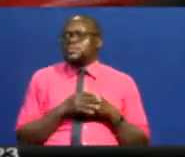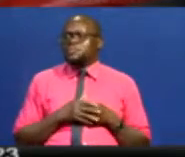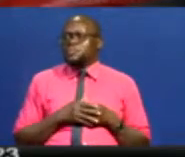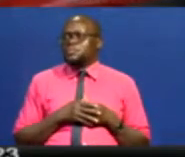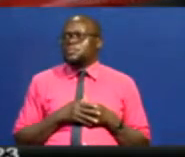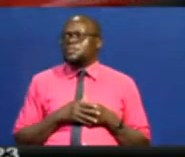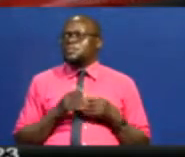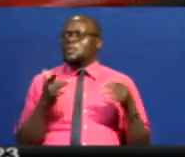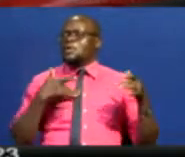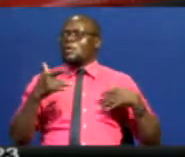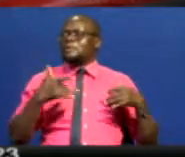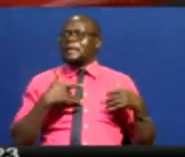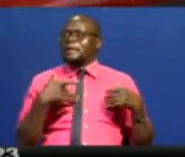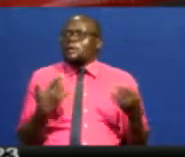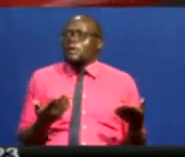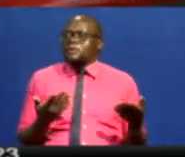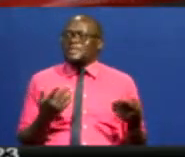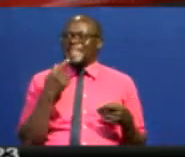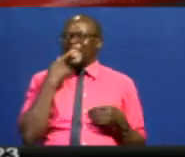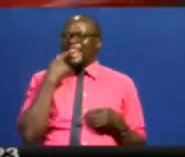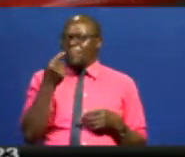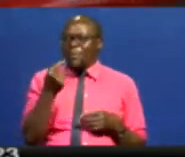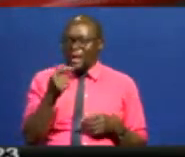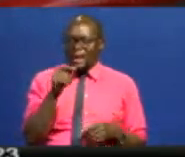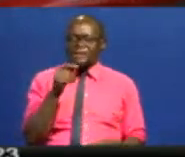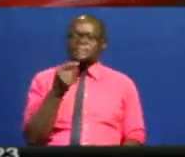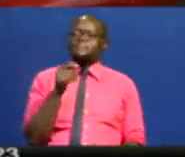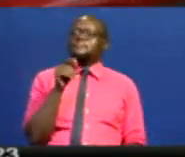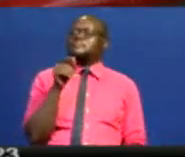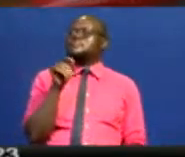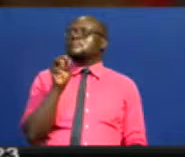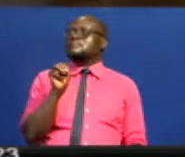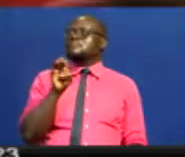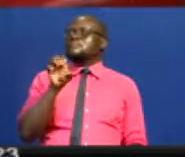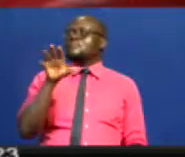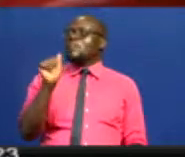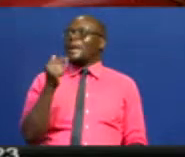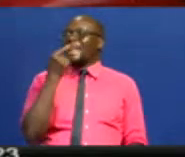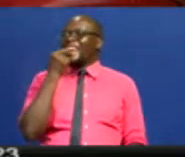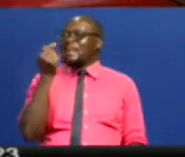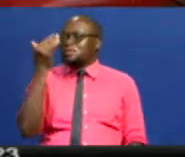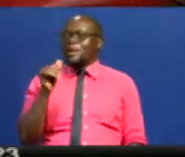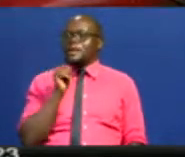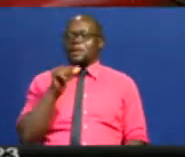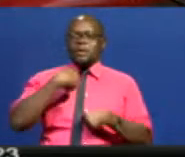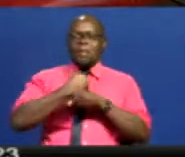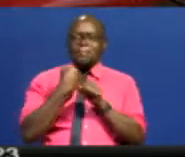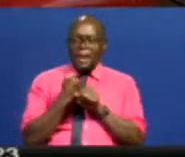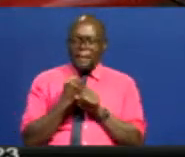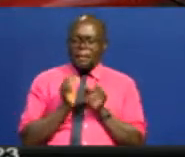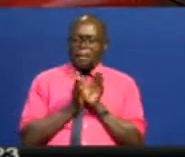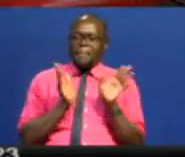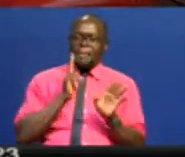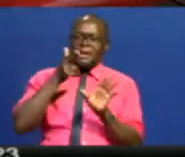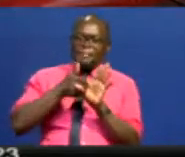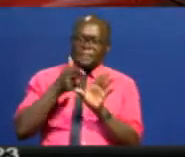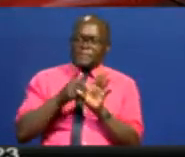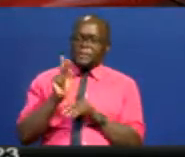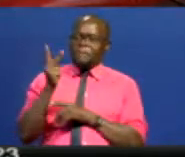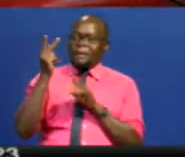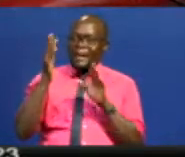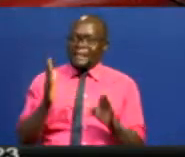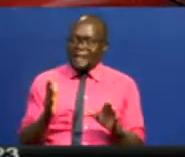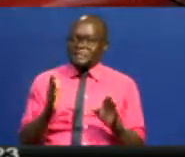in regard to Mwea Rice Mills, Honorable Speaker? Why don't we make public participation easier for the Kenyan people